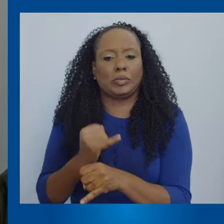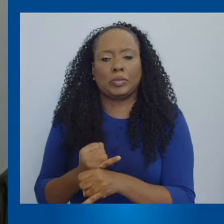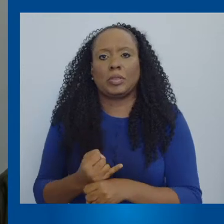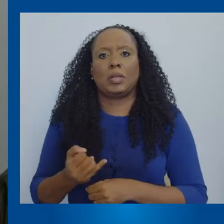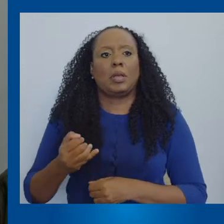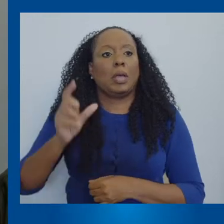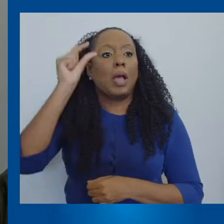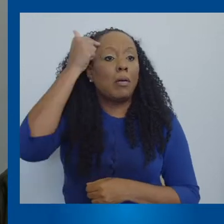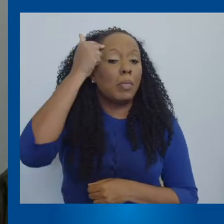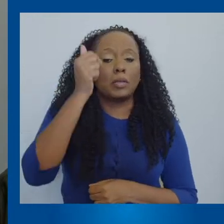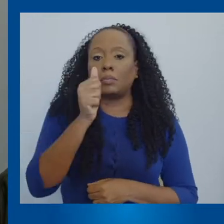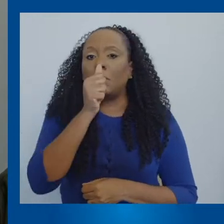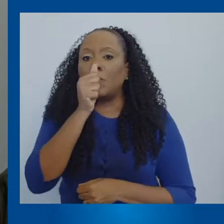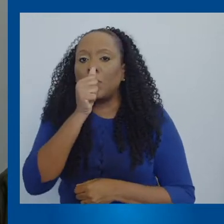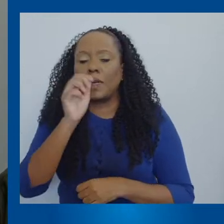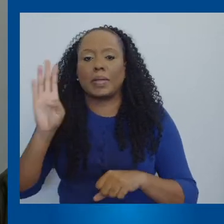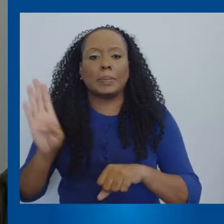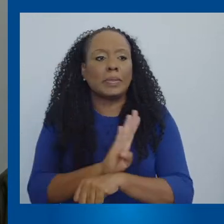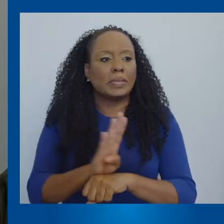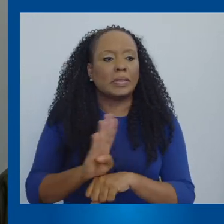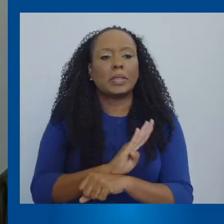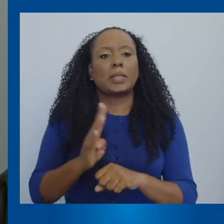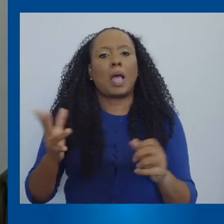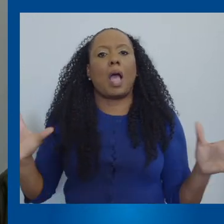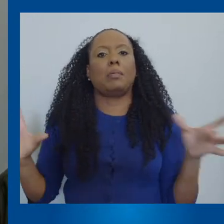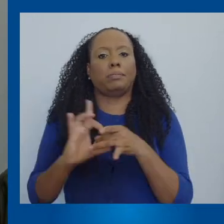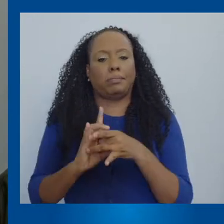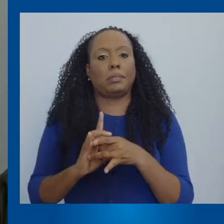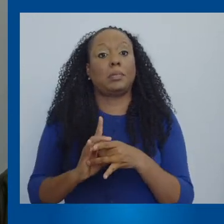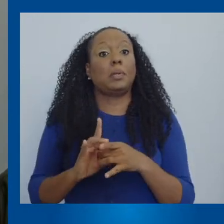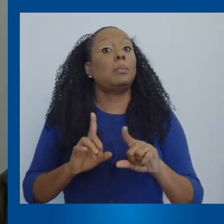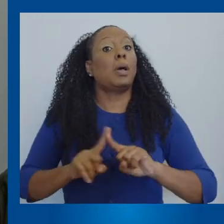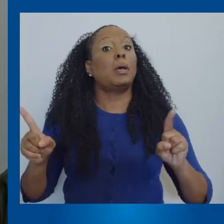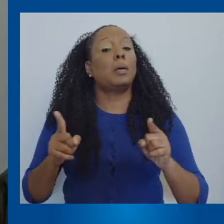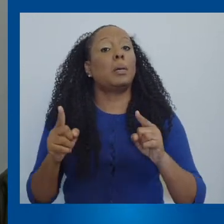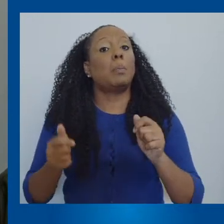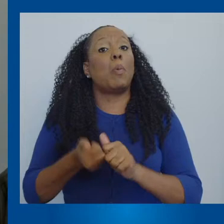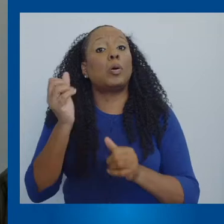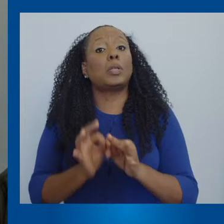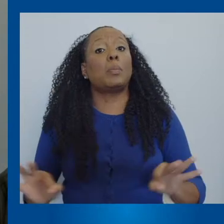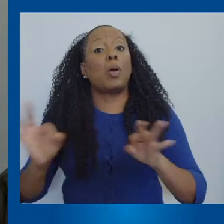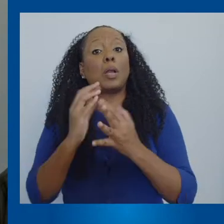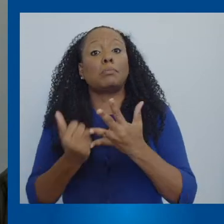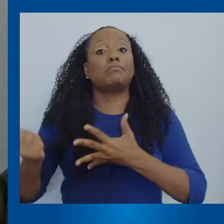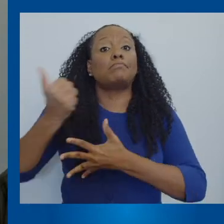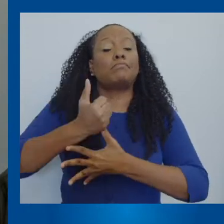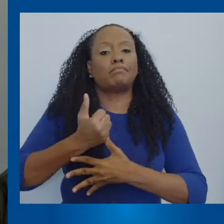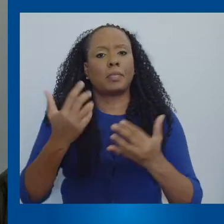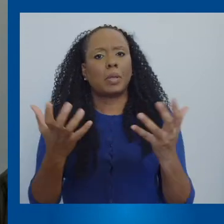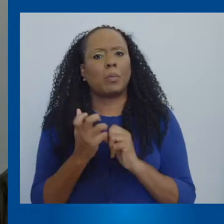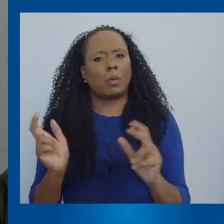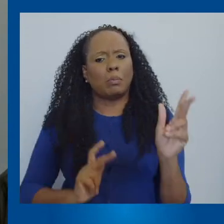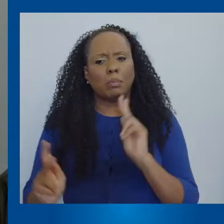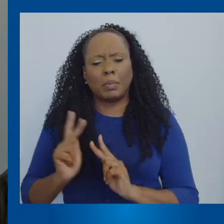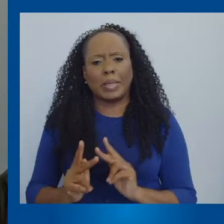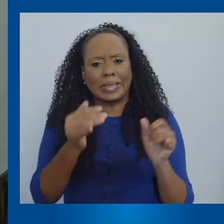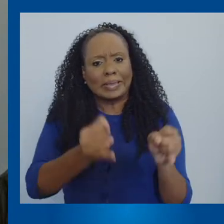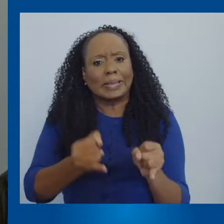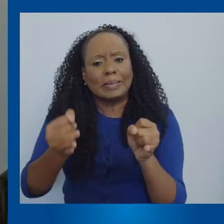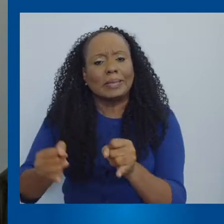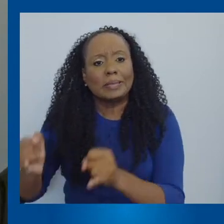as institutions generally. But above all else, to provide the sensitivity that each individual